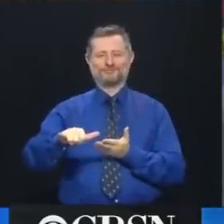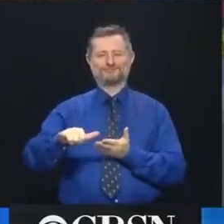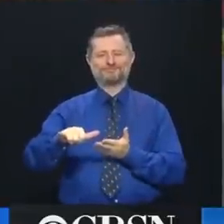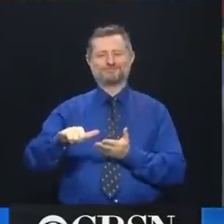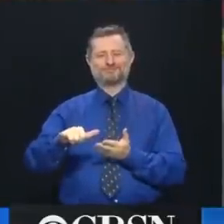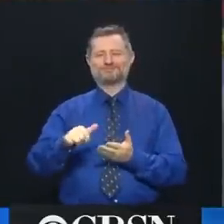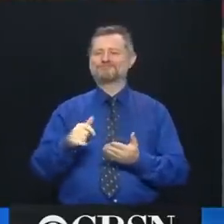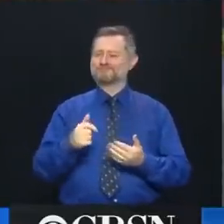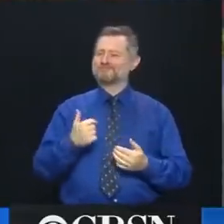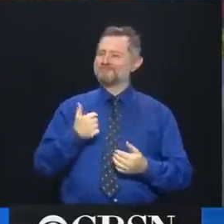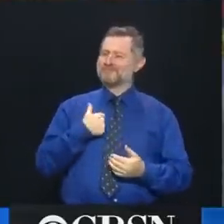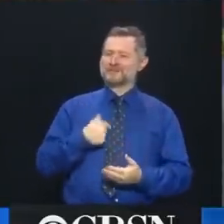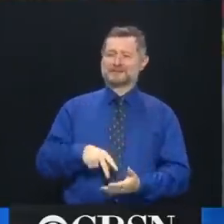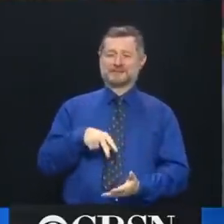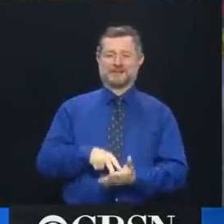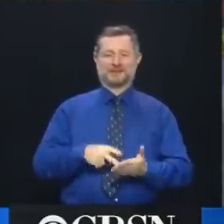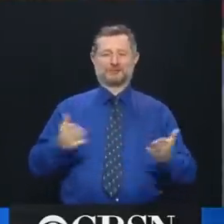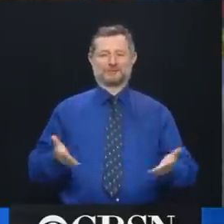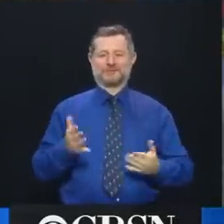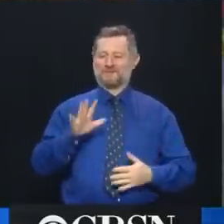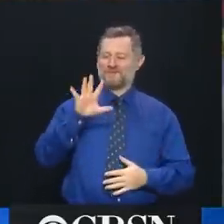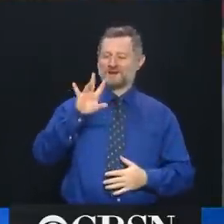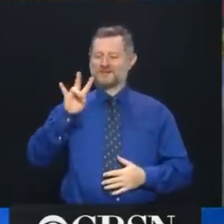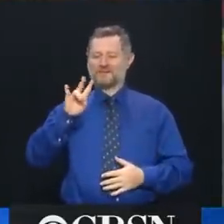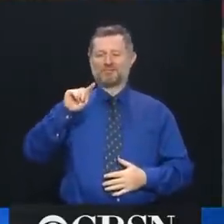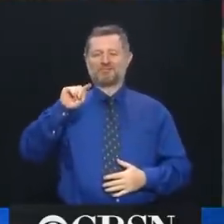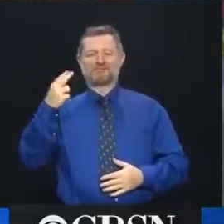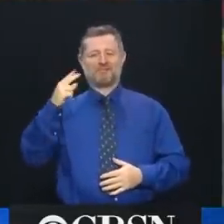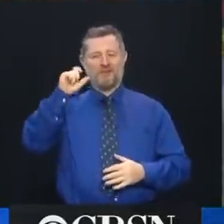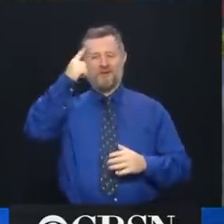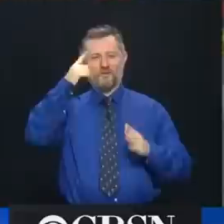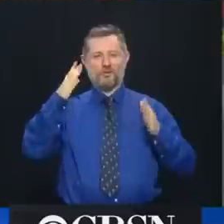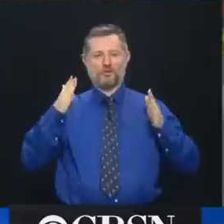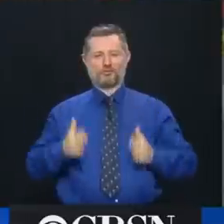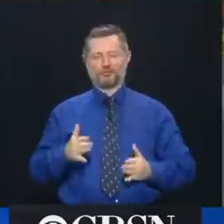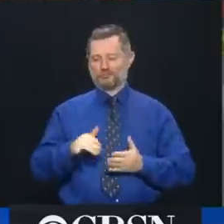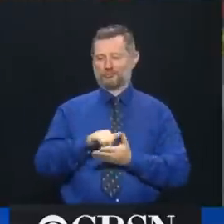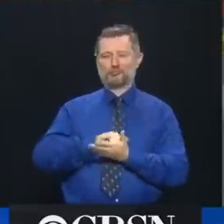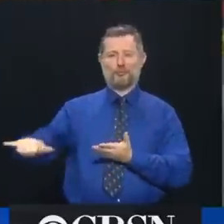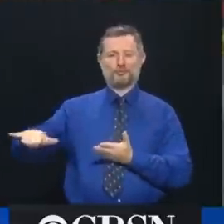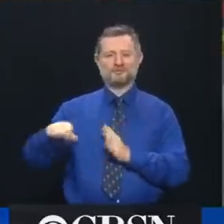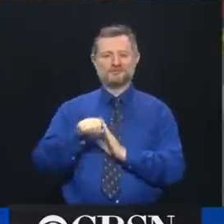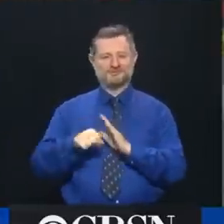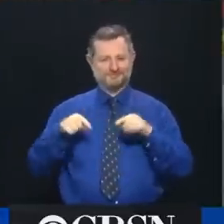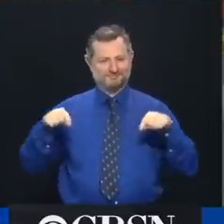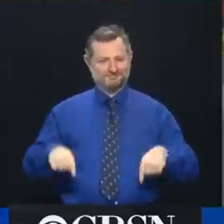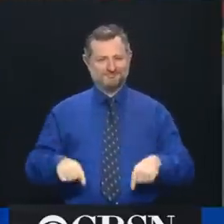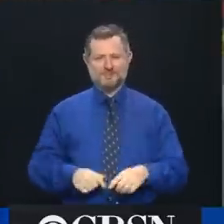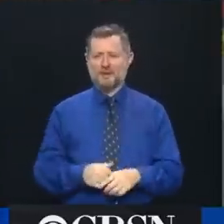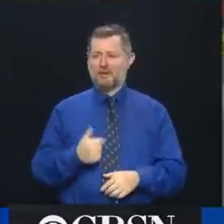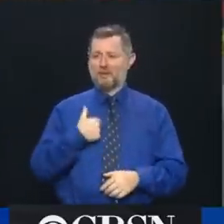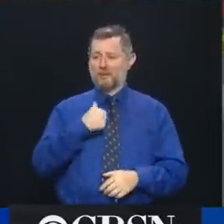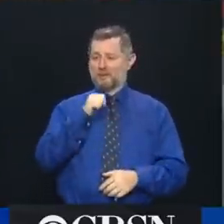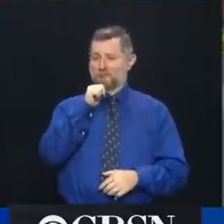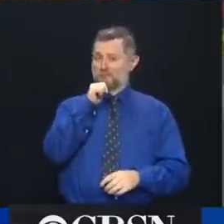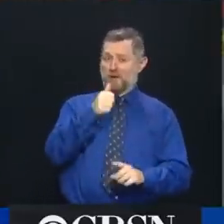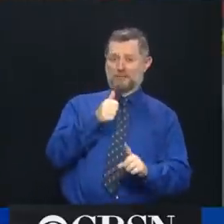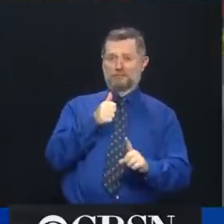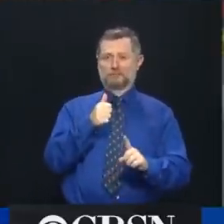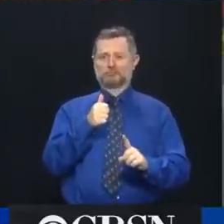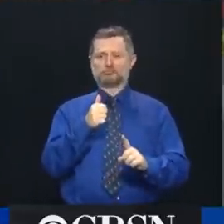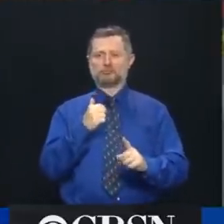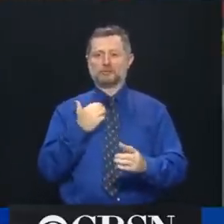i stand here as the 57th governor of new york but i did not get out get here without the courage and